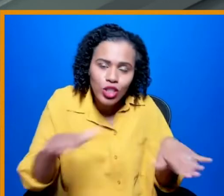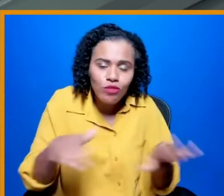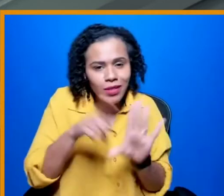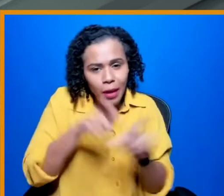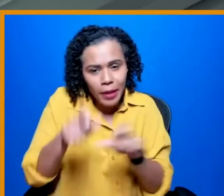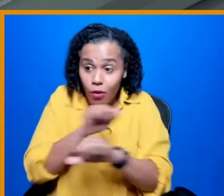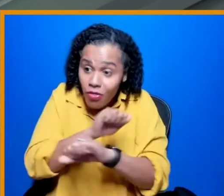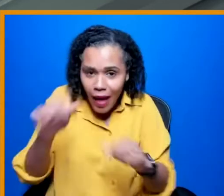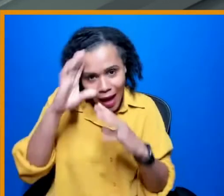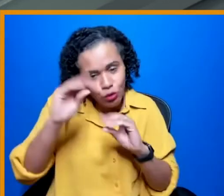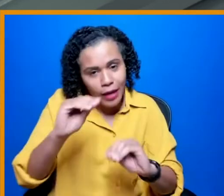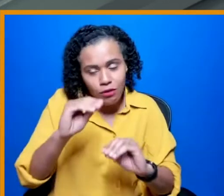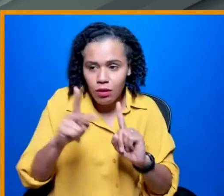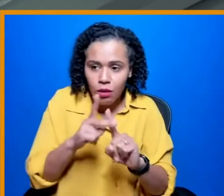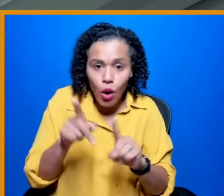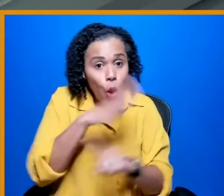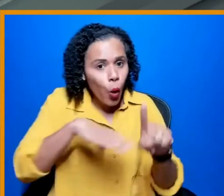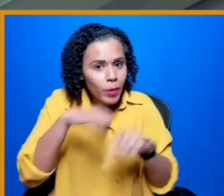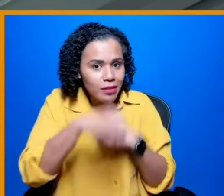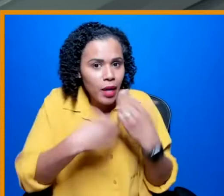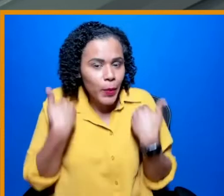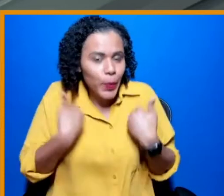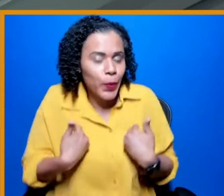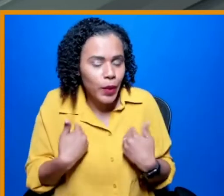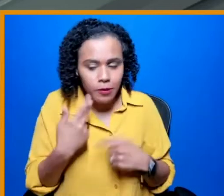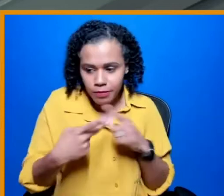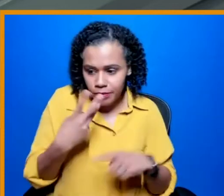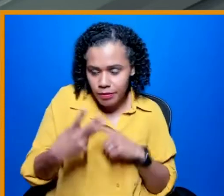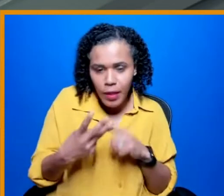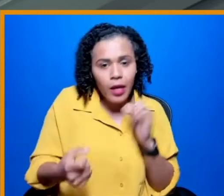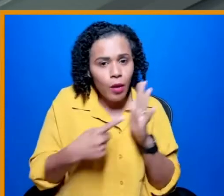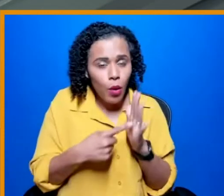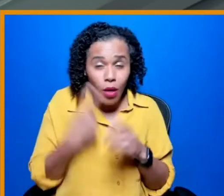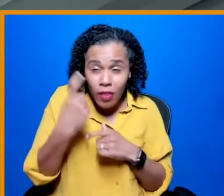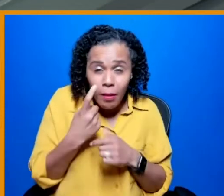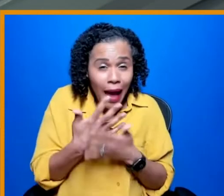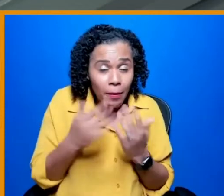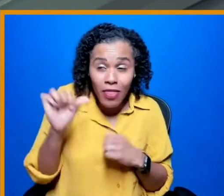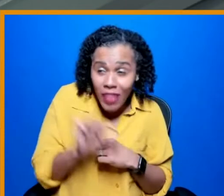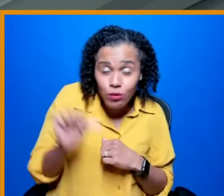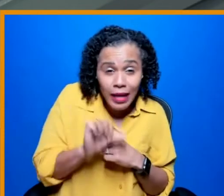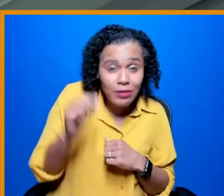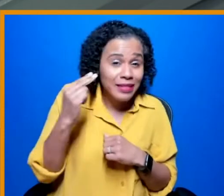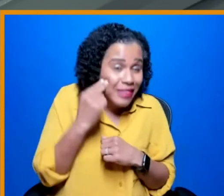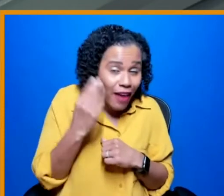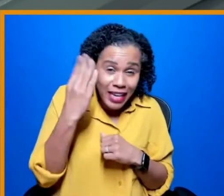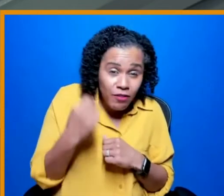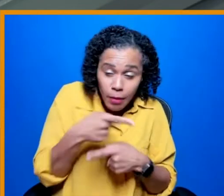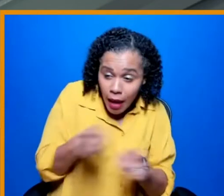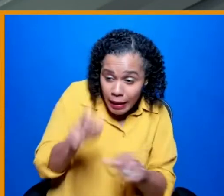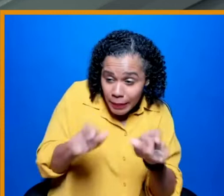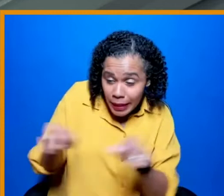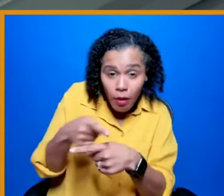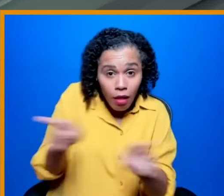enrich our communities, but most importantly, it would enable the many thousands of deaf and hearing impaired people